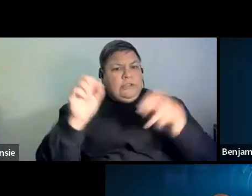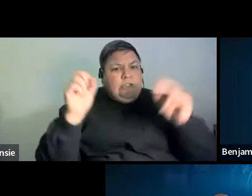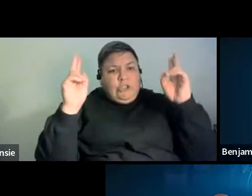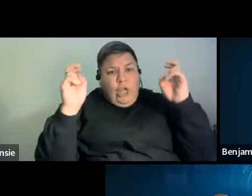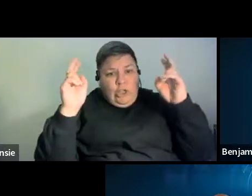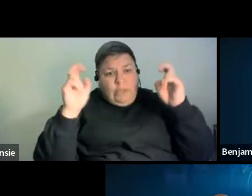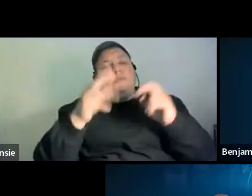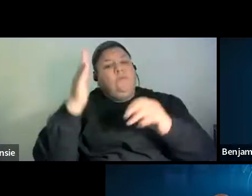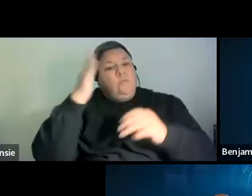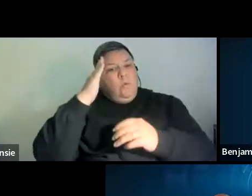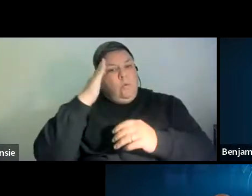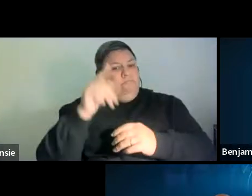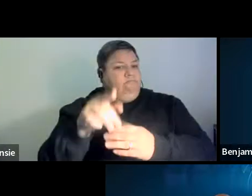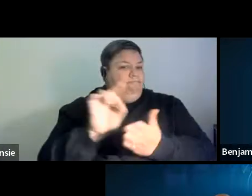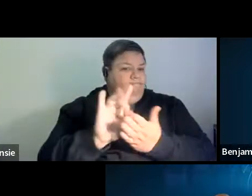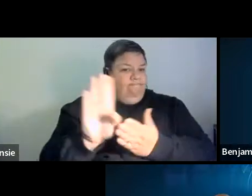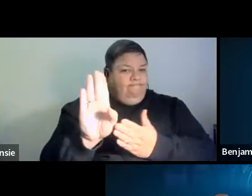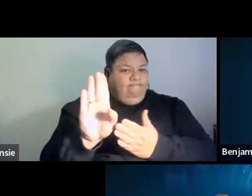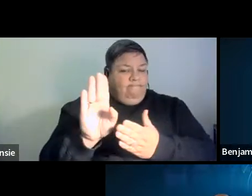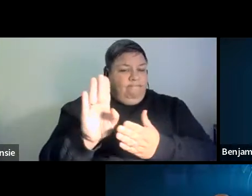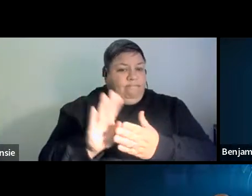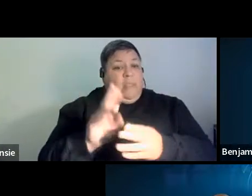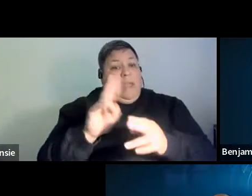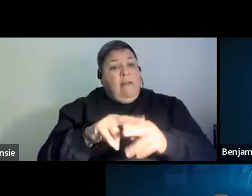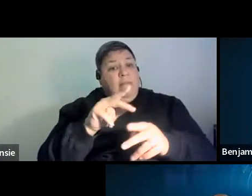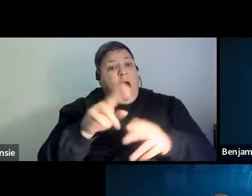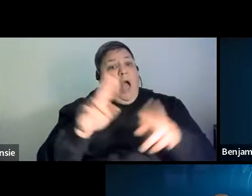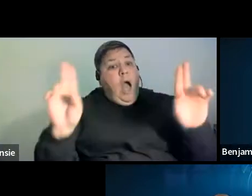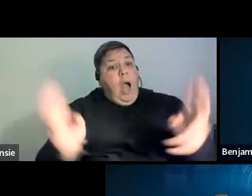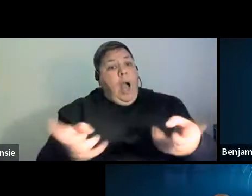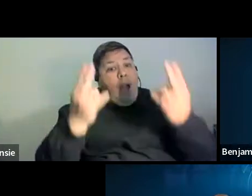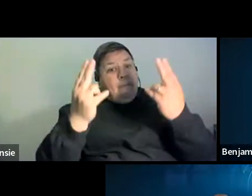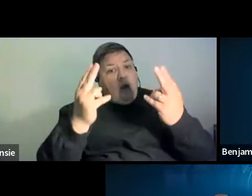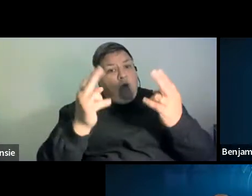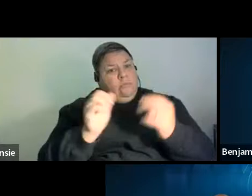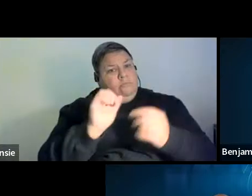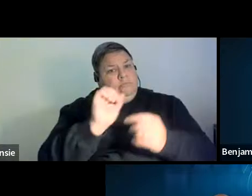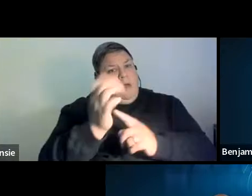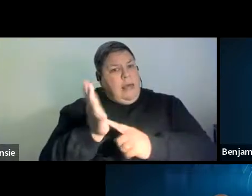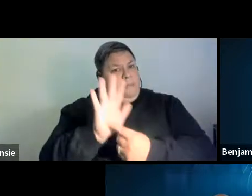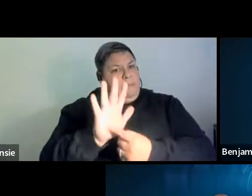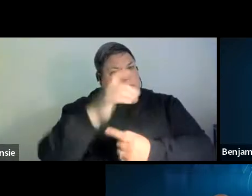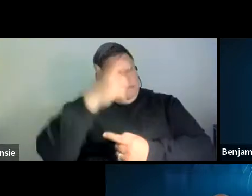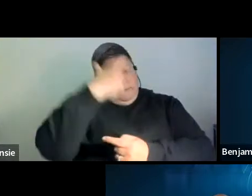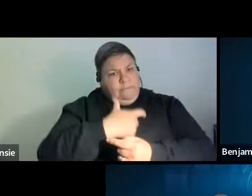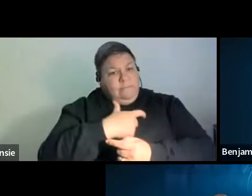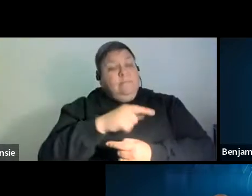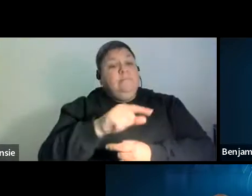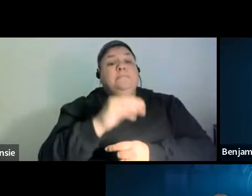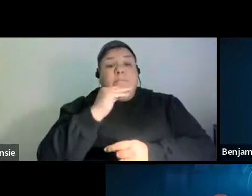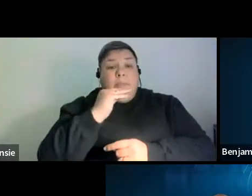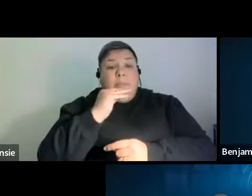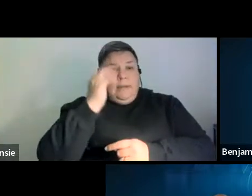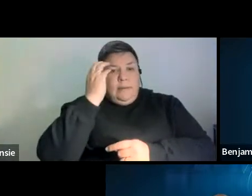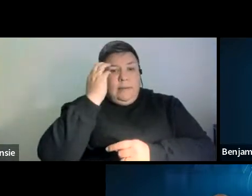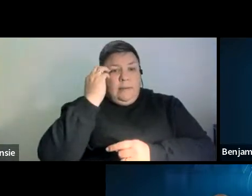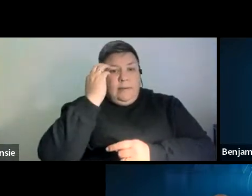rejected. If they have been uploaded as a registered representative, it can mean that that